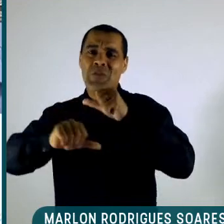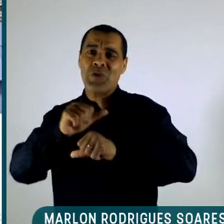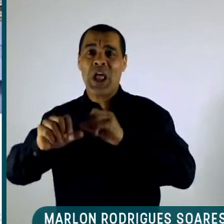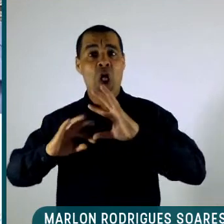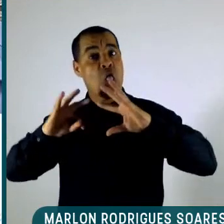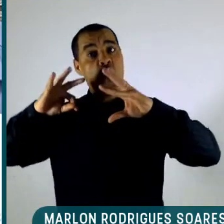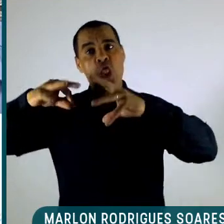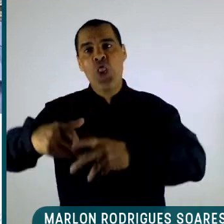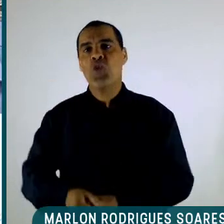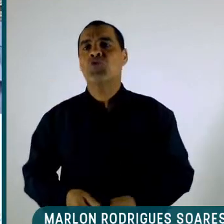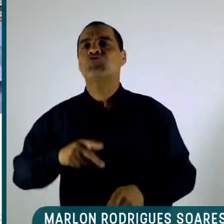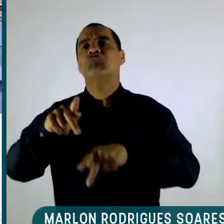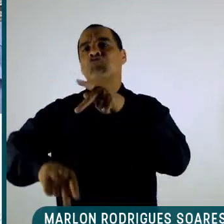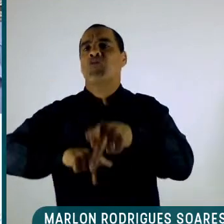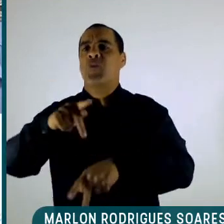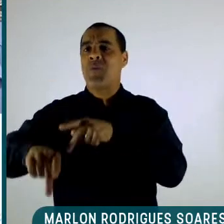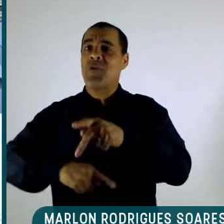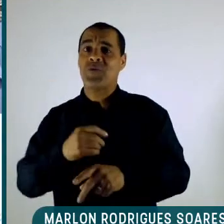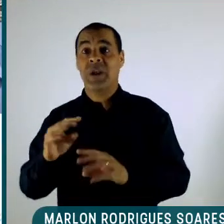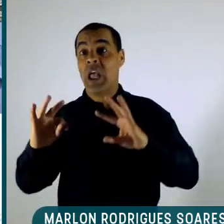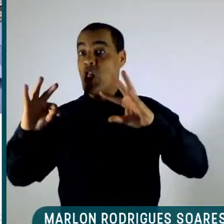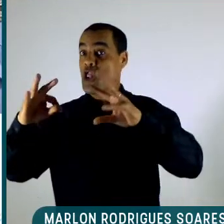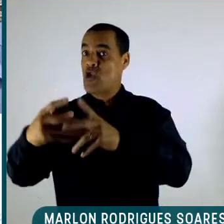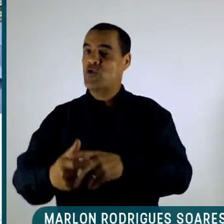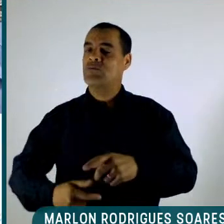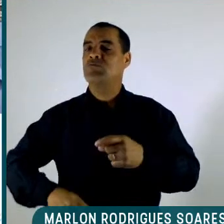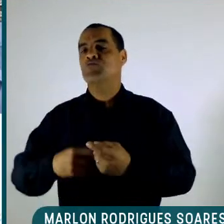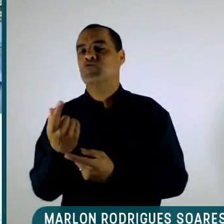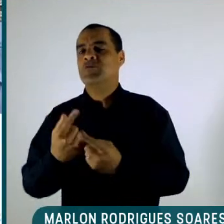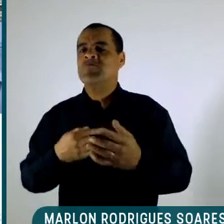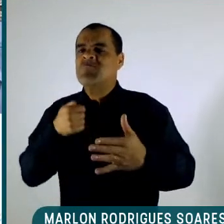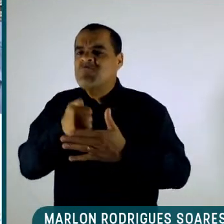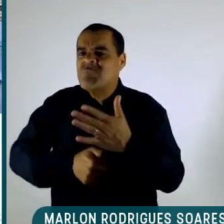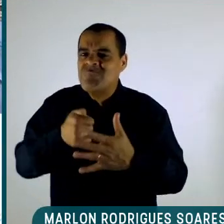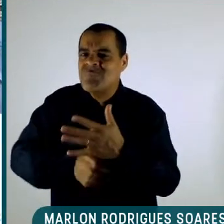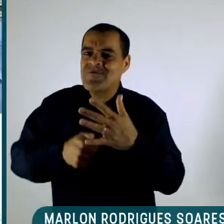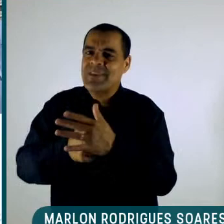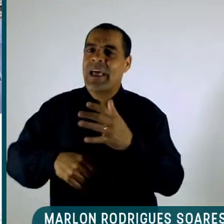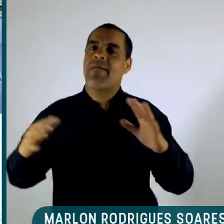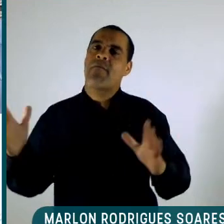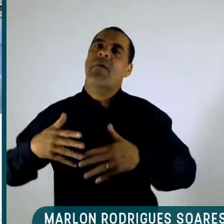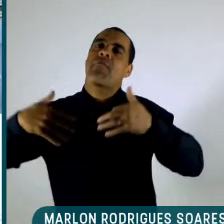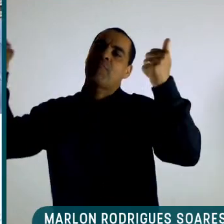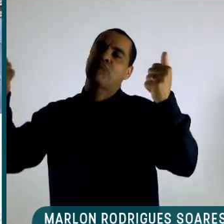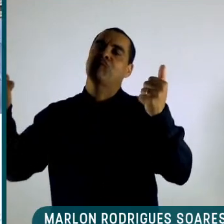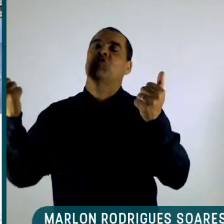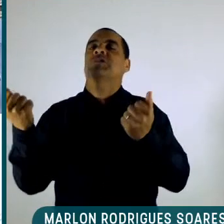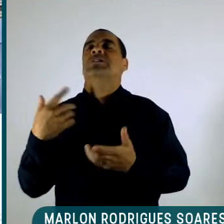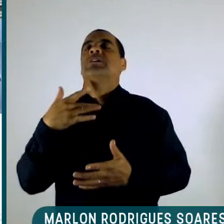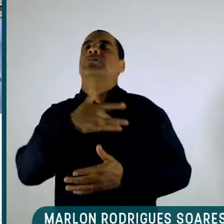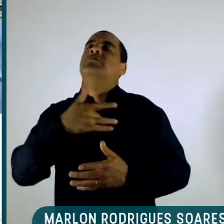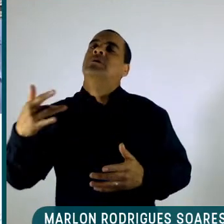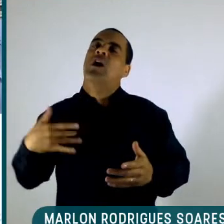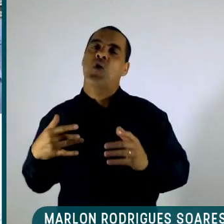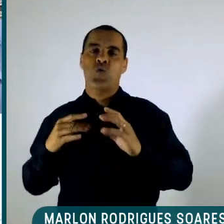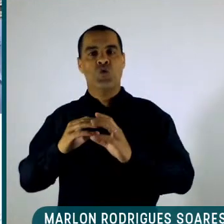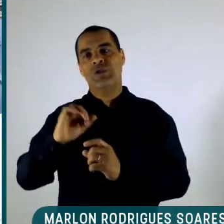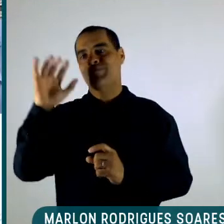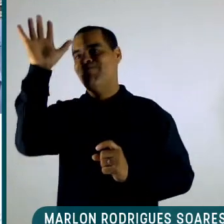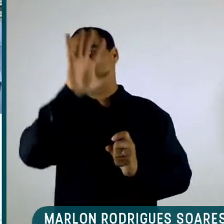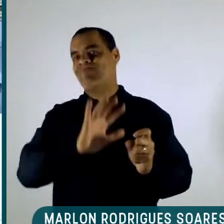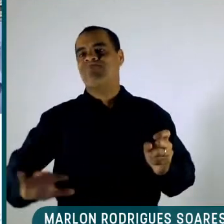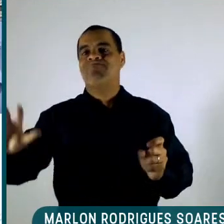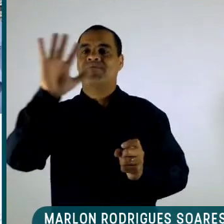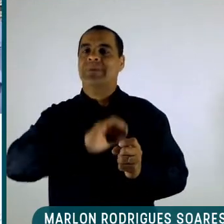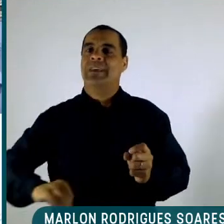I think that everything should be public, in my opinion, because everyone would fight for the same objective. We